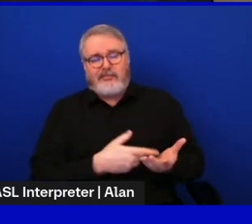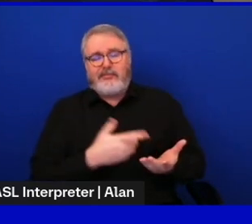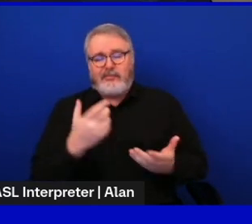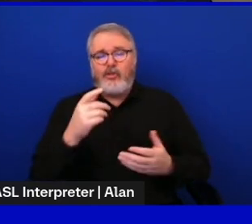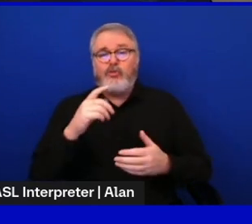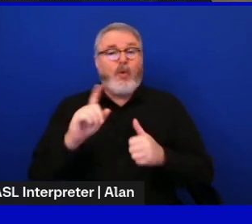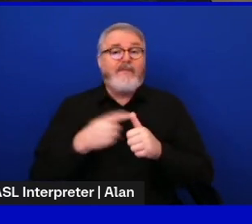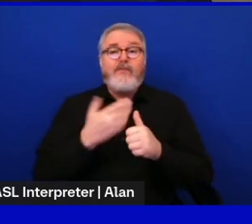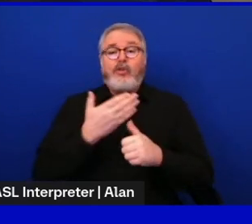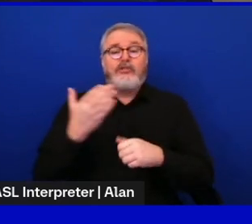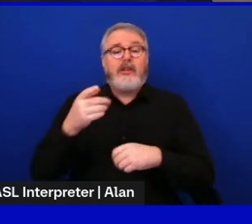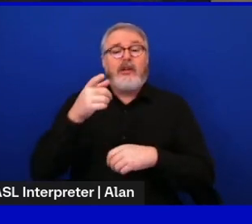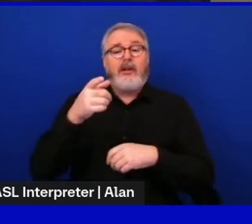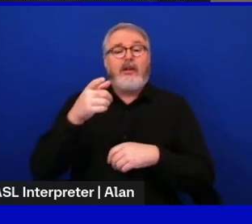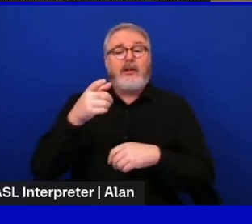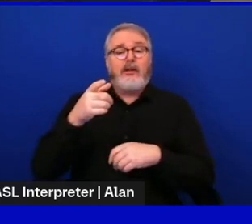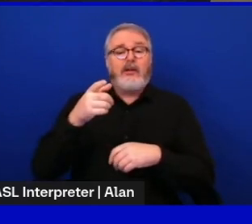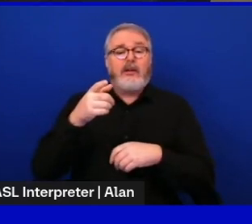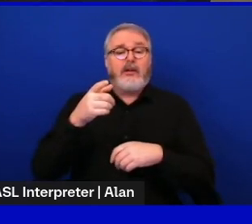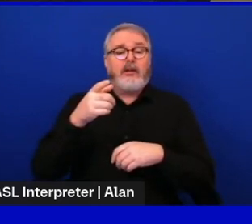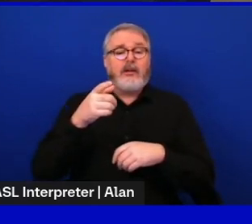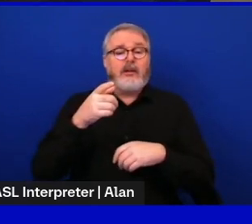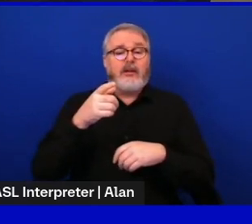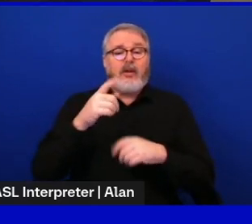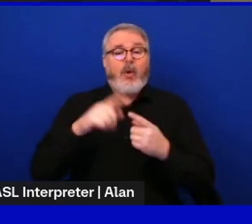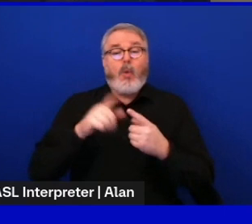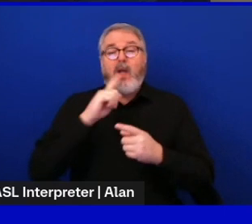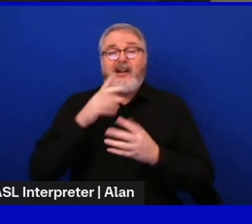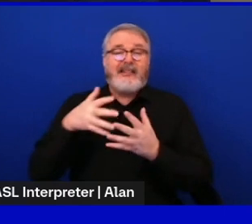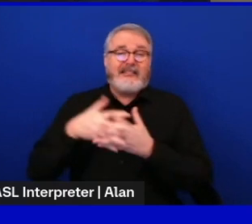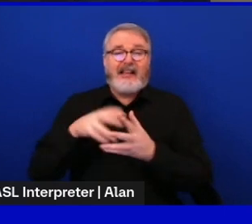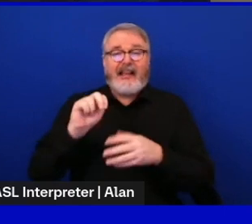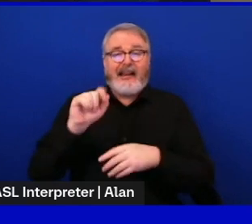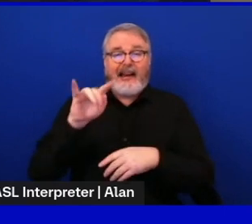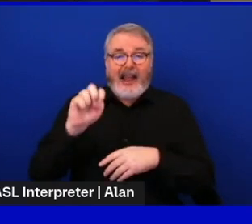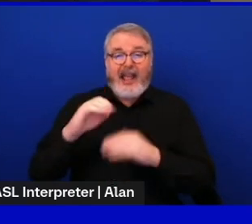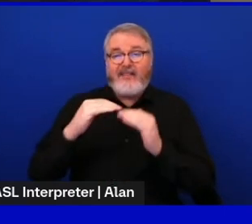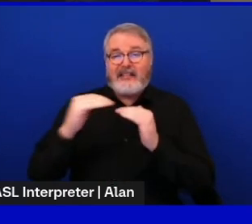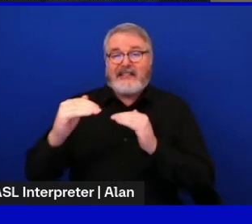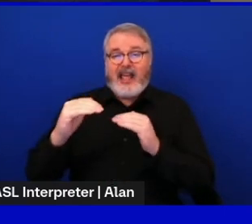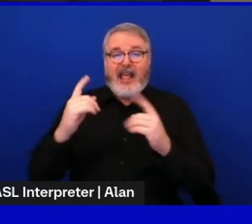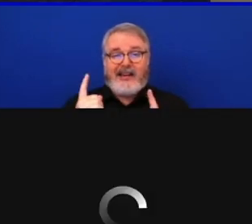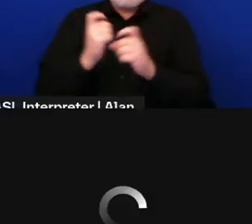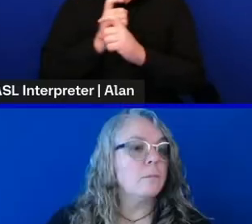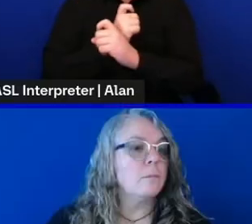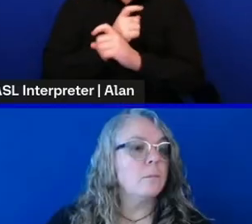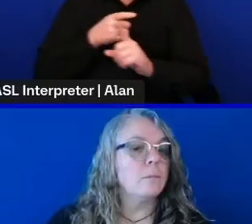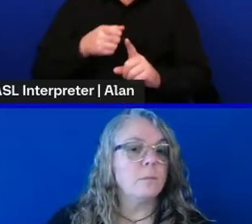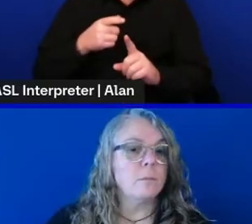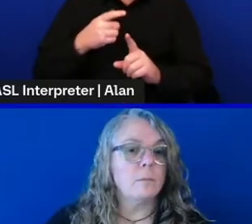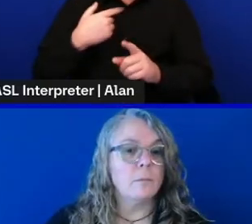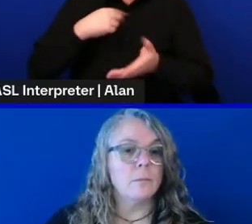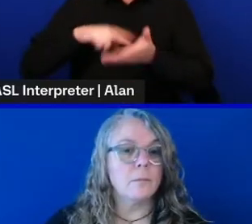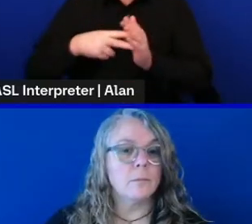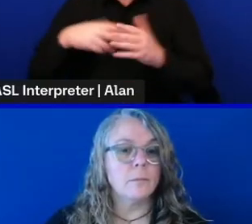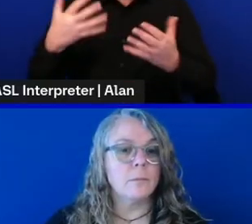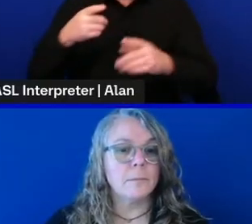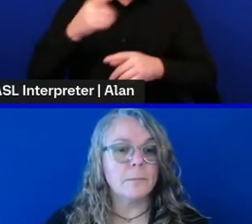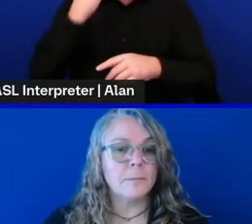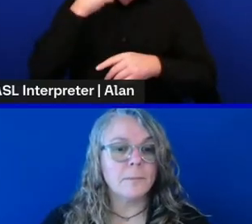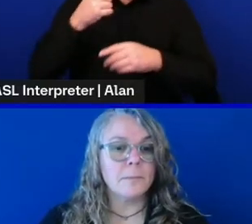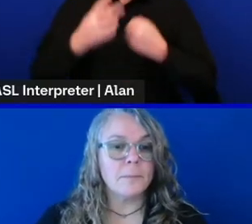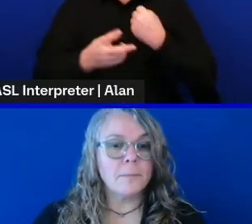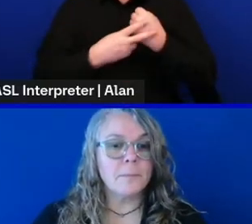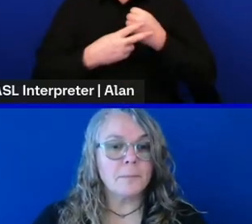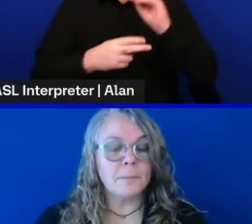is kind of the, when I say native state encryption, I'm referring to if you're storing state